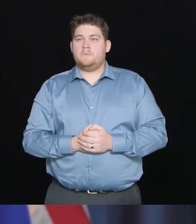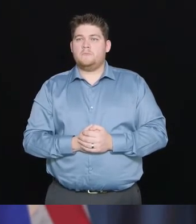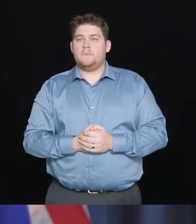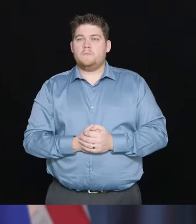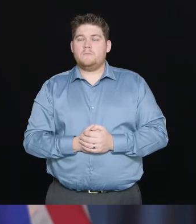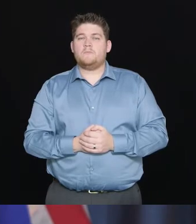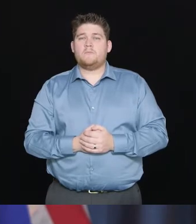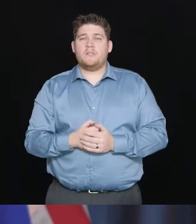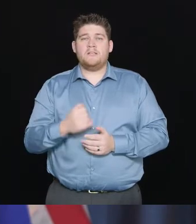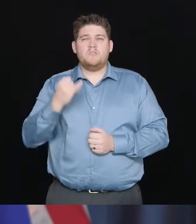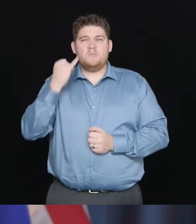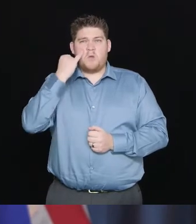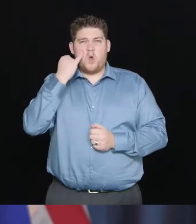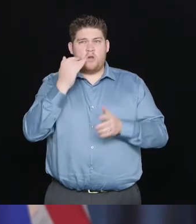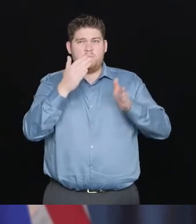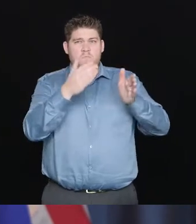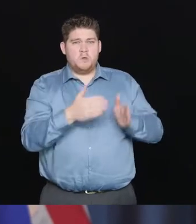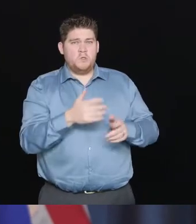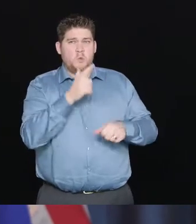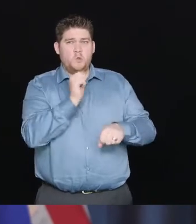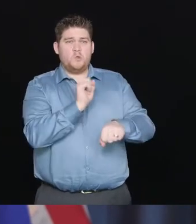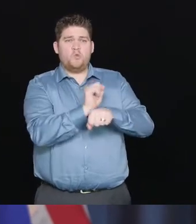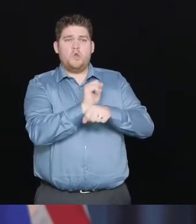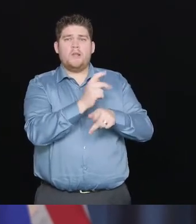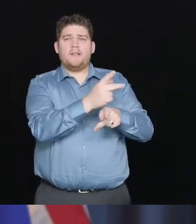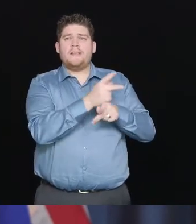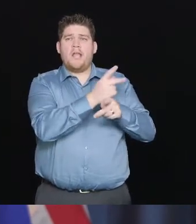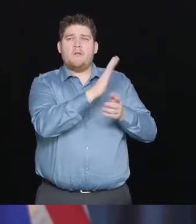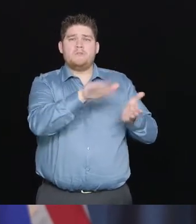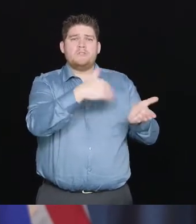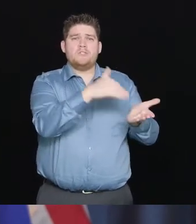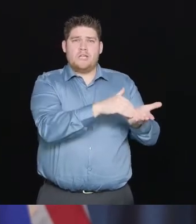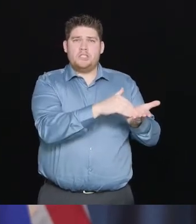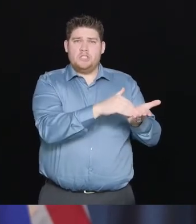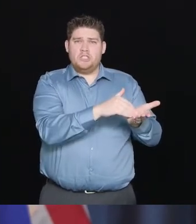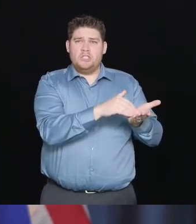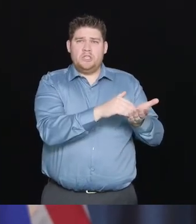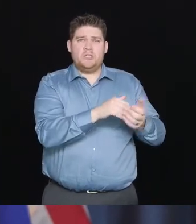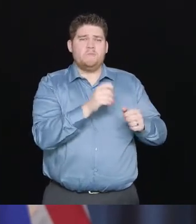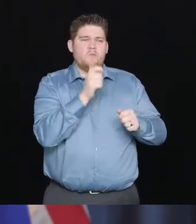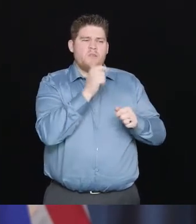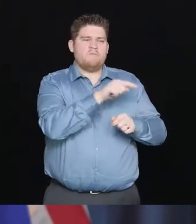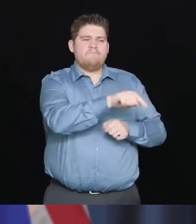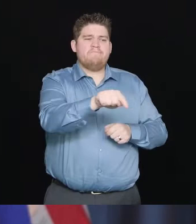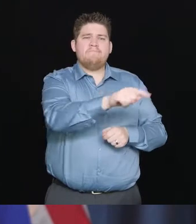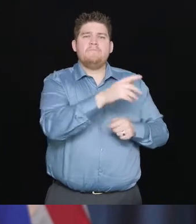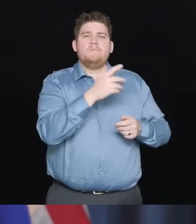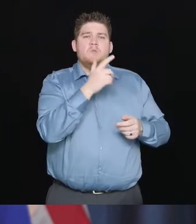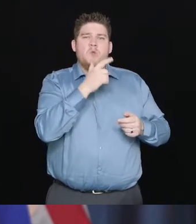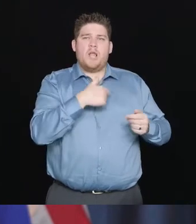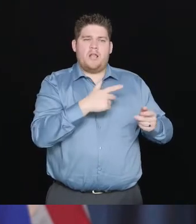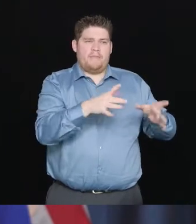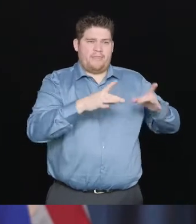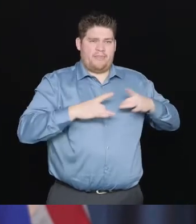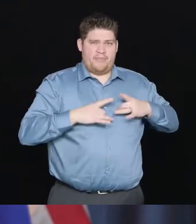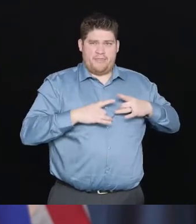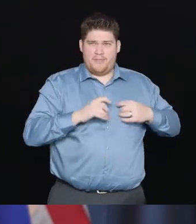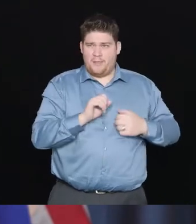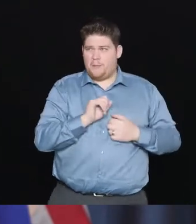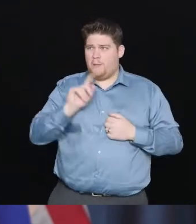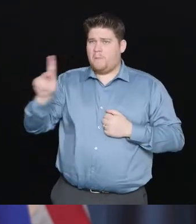or their partner? Yeah, so people in the care homes There's processes that